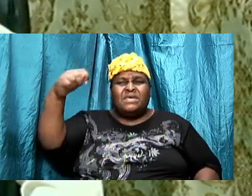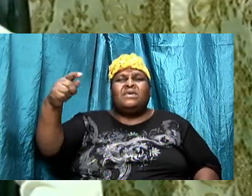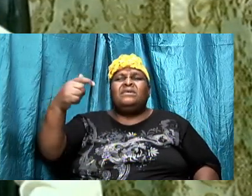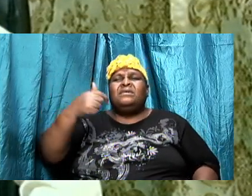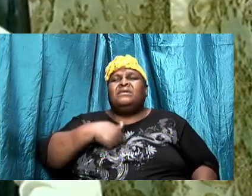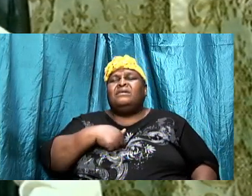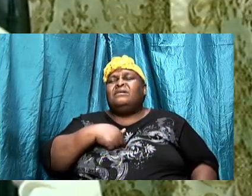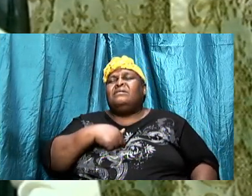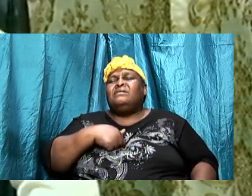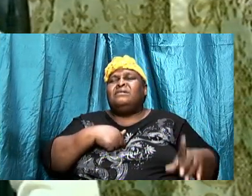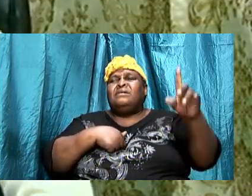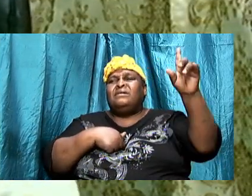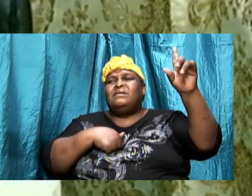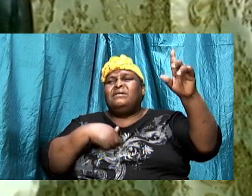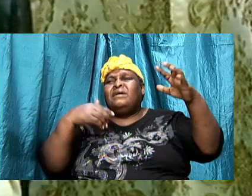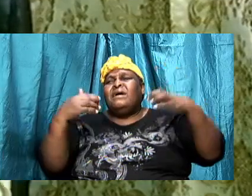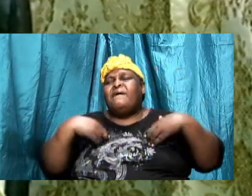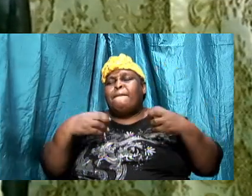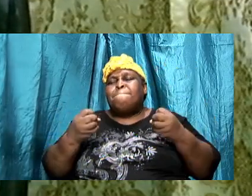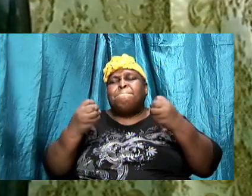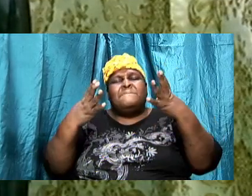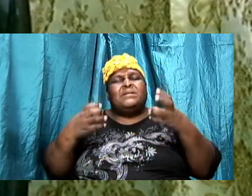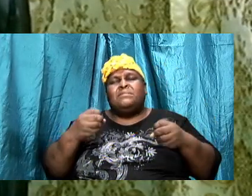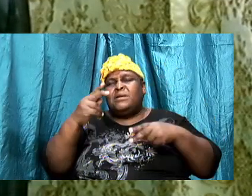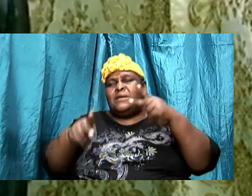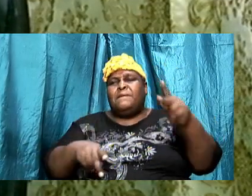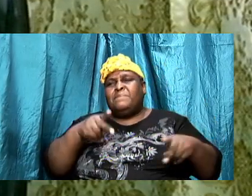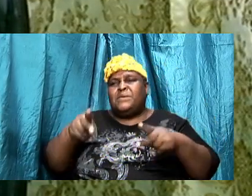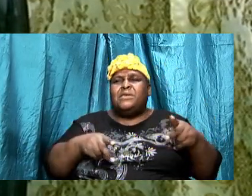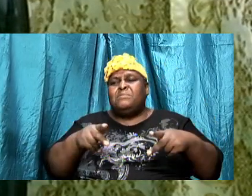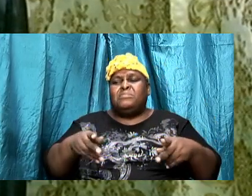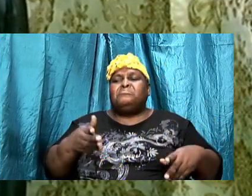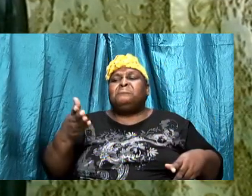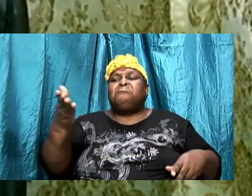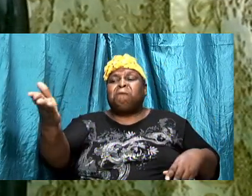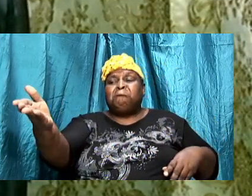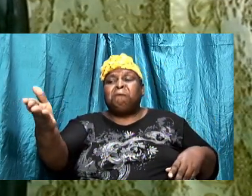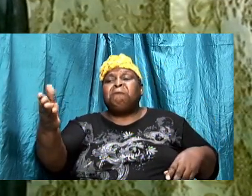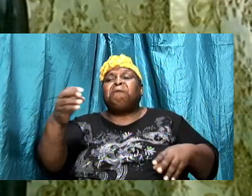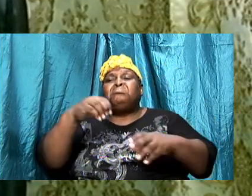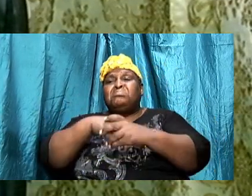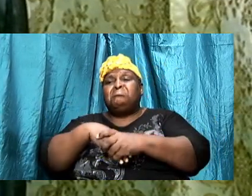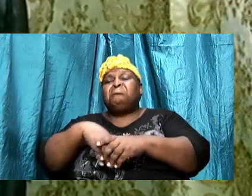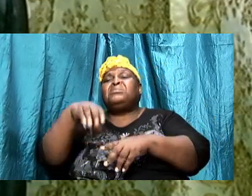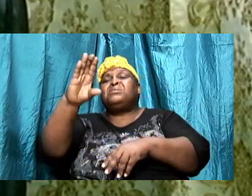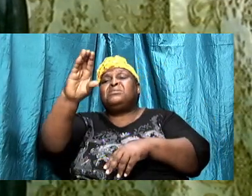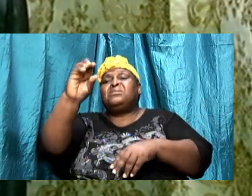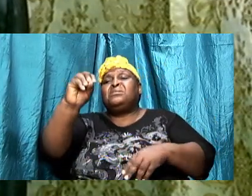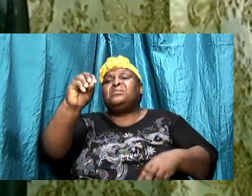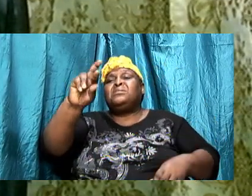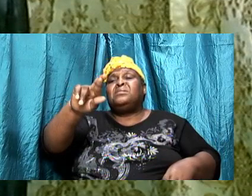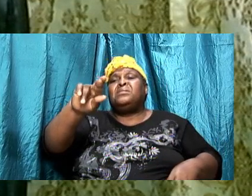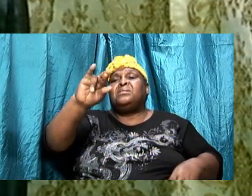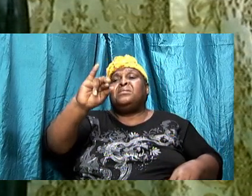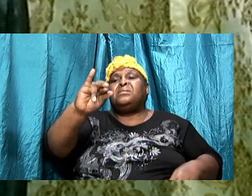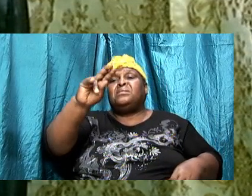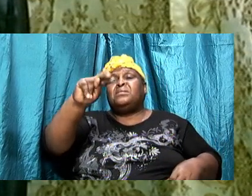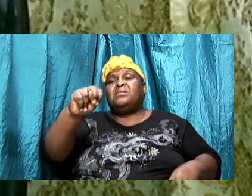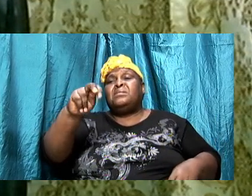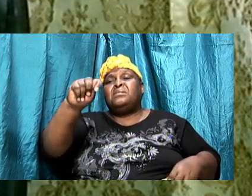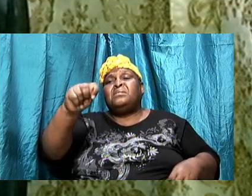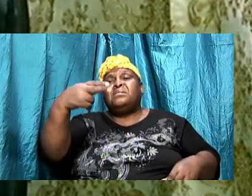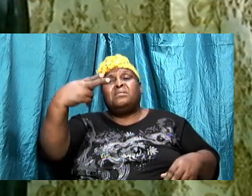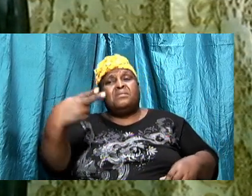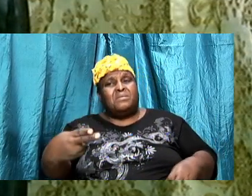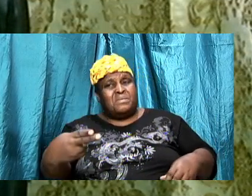many people here, and I want you to stay here." And Paul stayed there a long time. I think the Bible said up to 6 months.